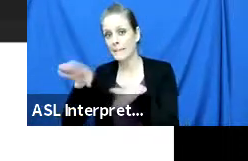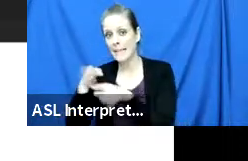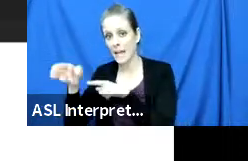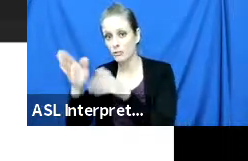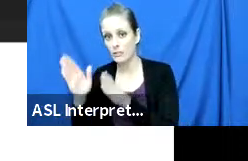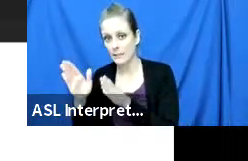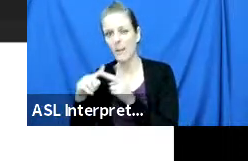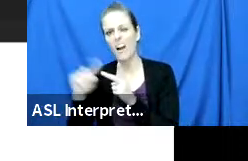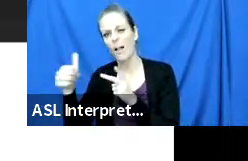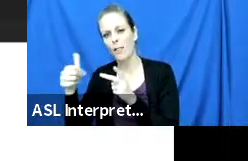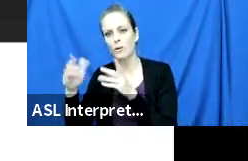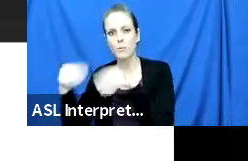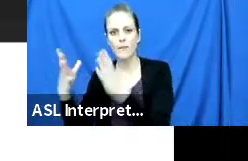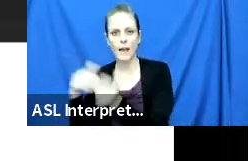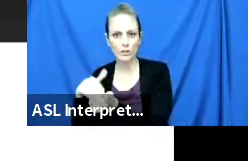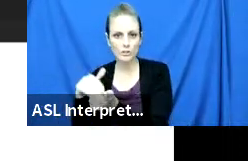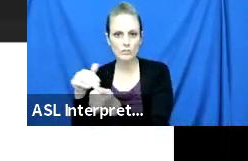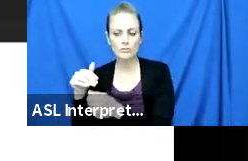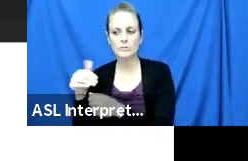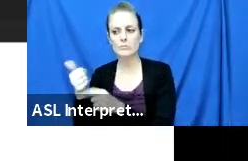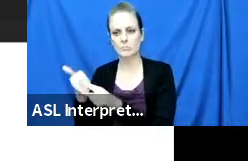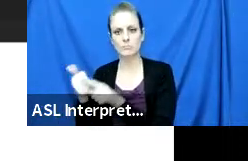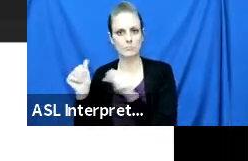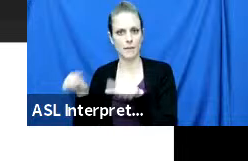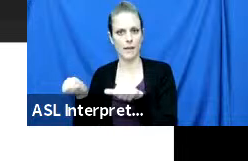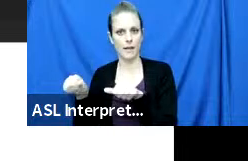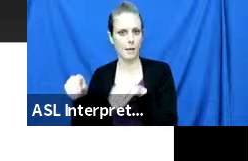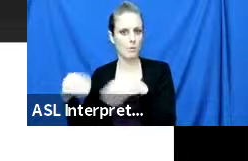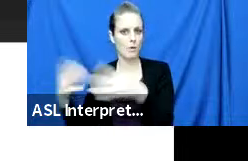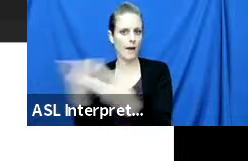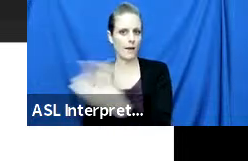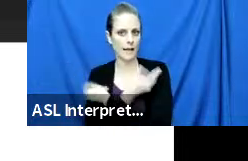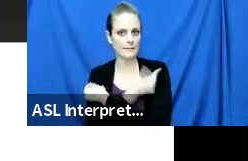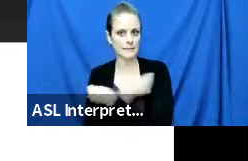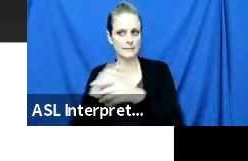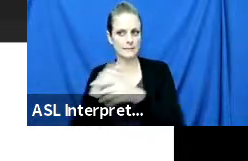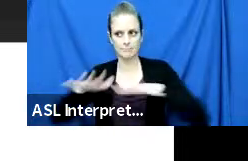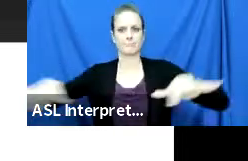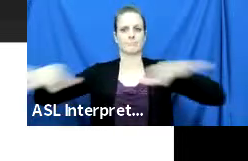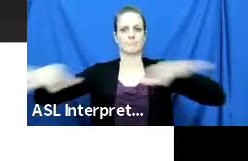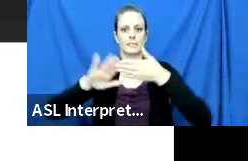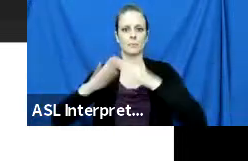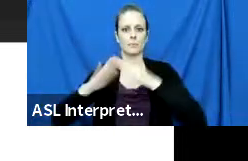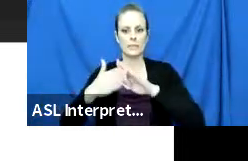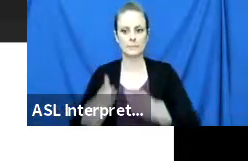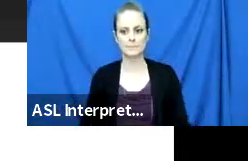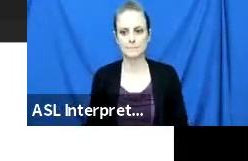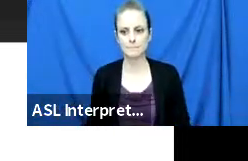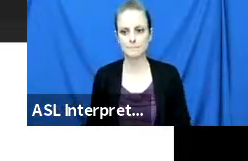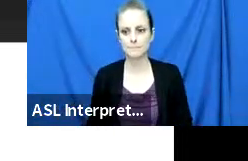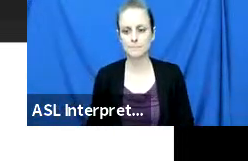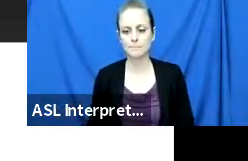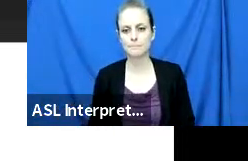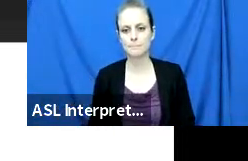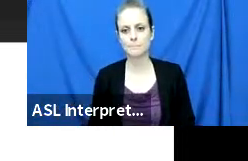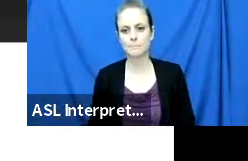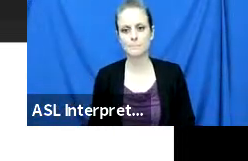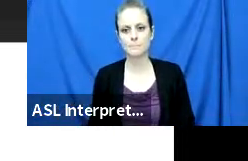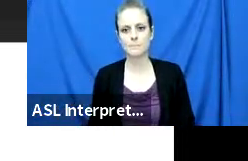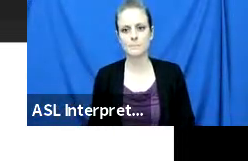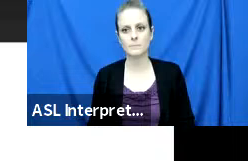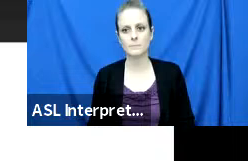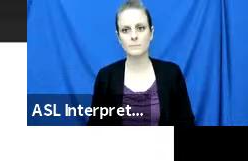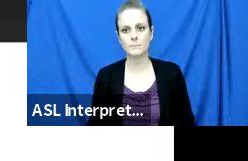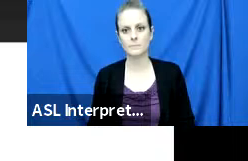providers that are able to provide vaccine in the community. We are, as